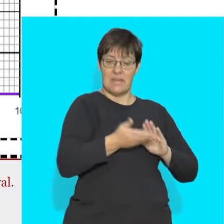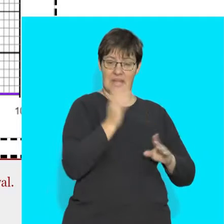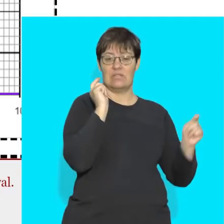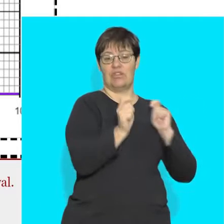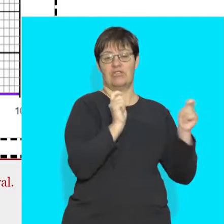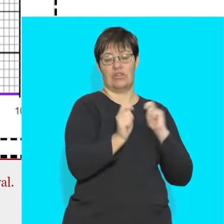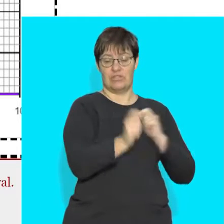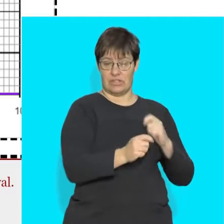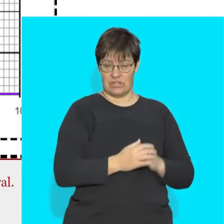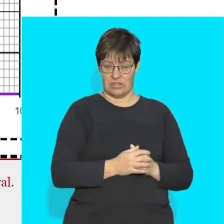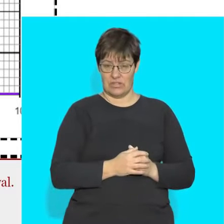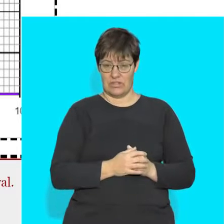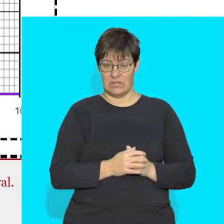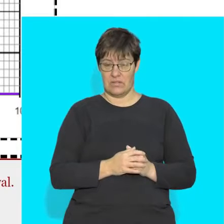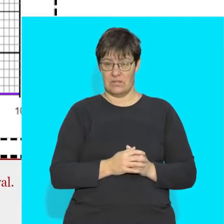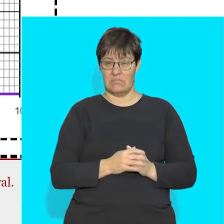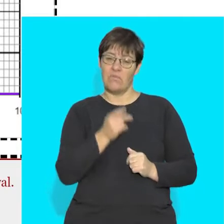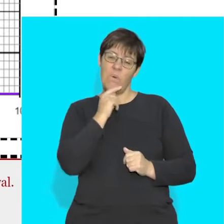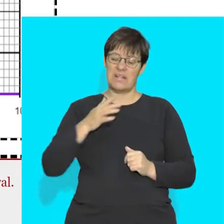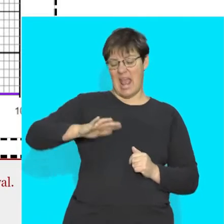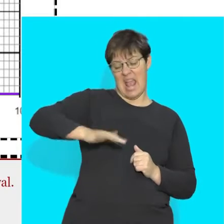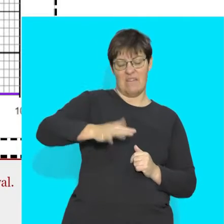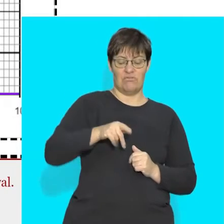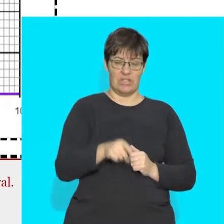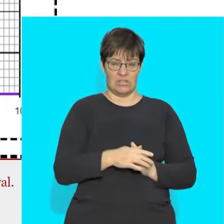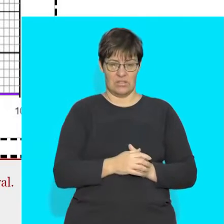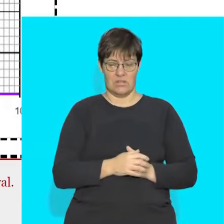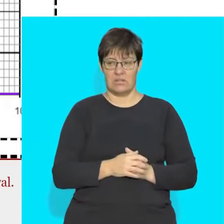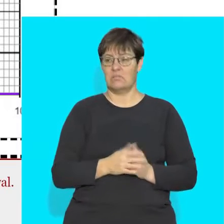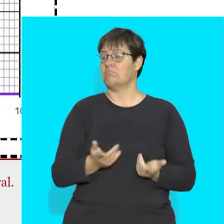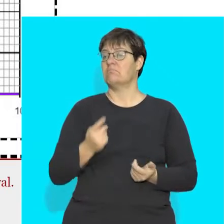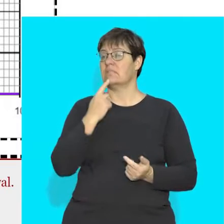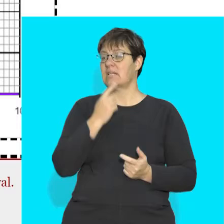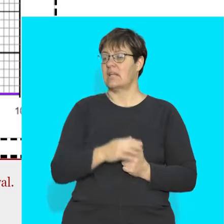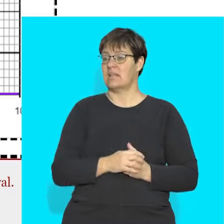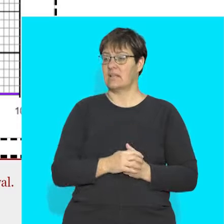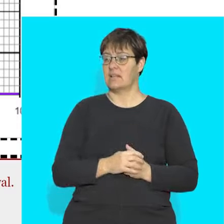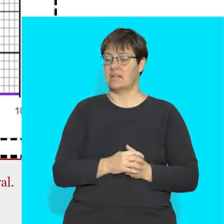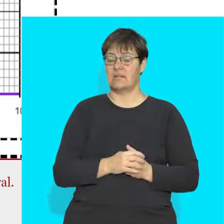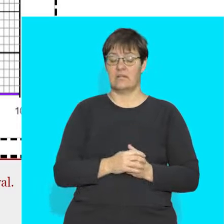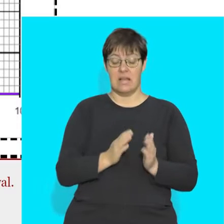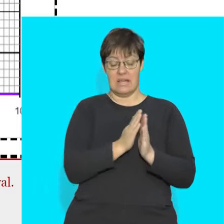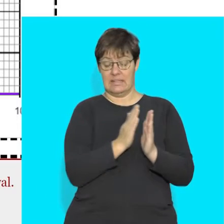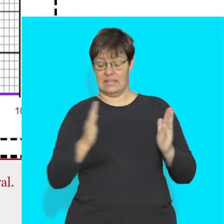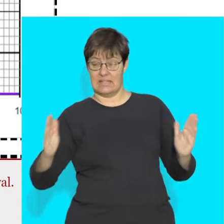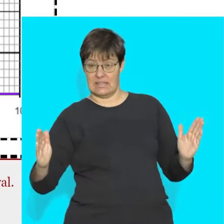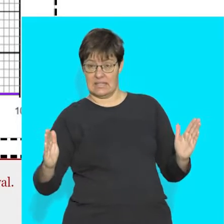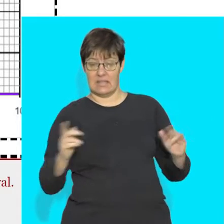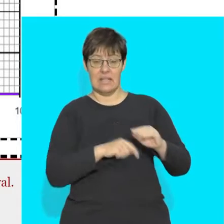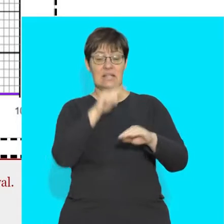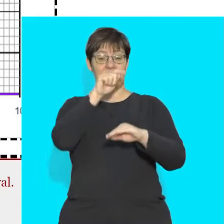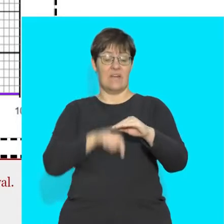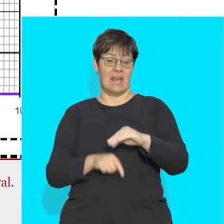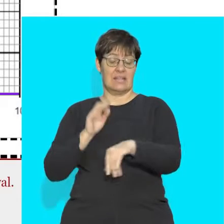changing. If I wanted to get average, I would simply take distance divided